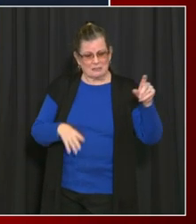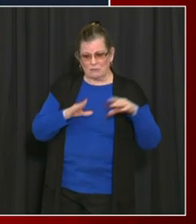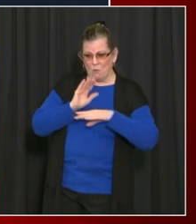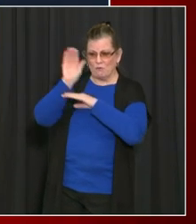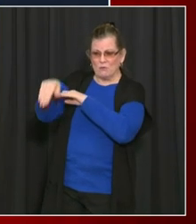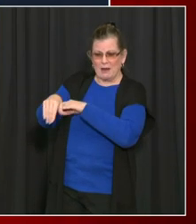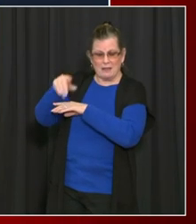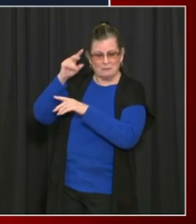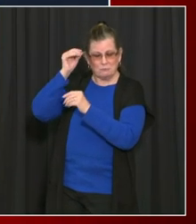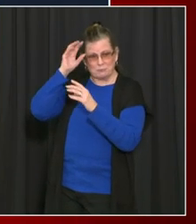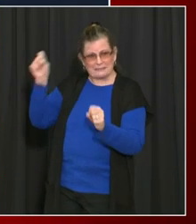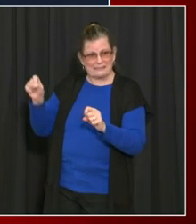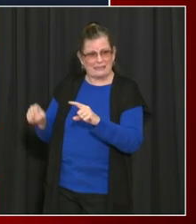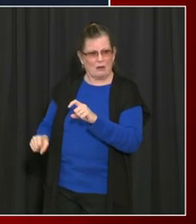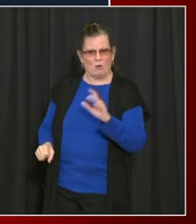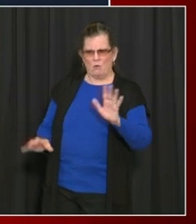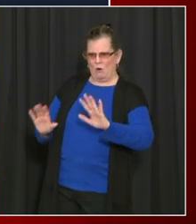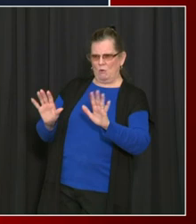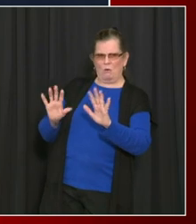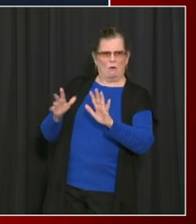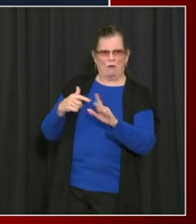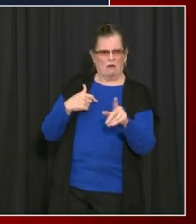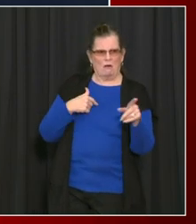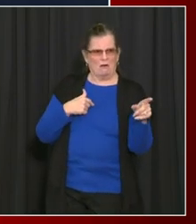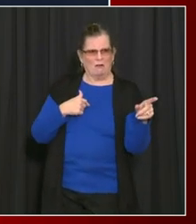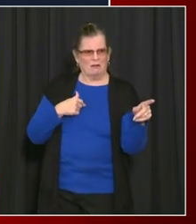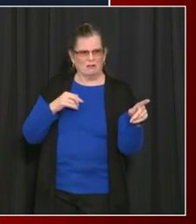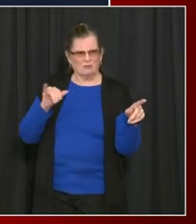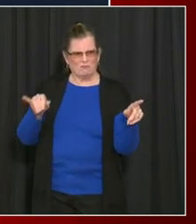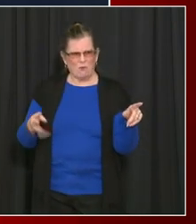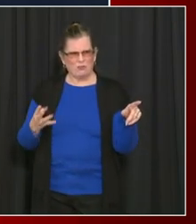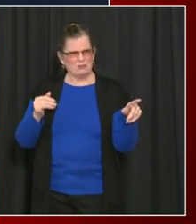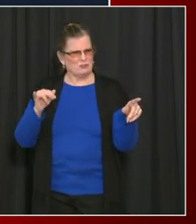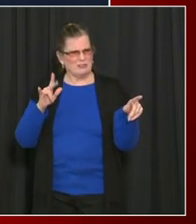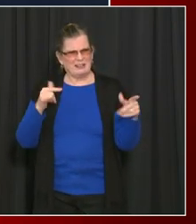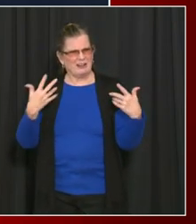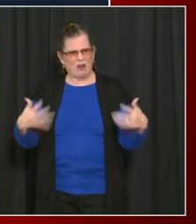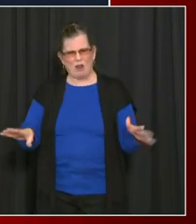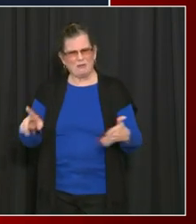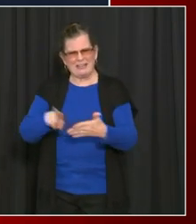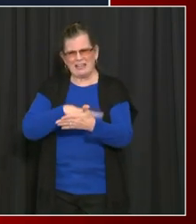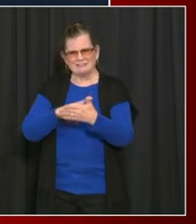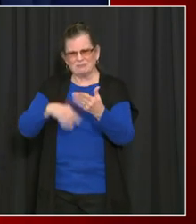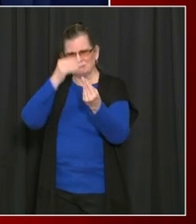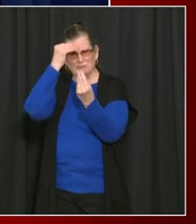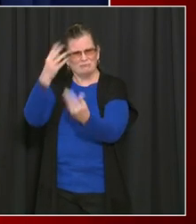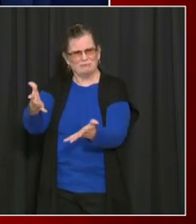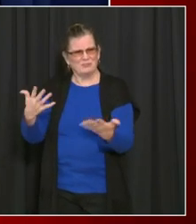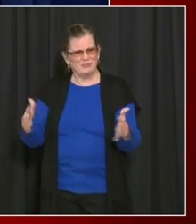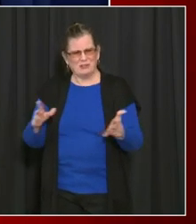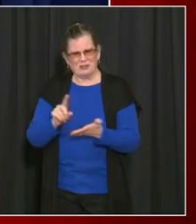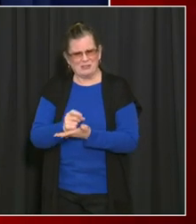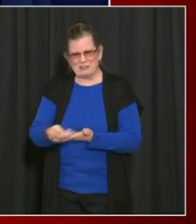Day parade has already been canceled, and that's been several weeks ago.